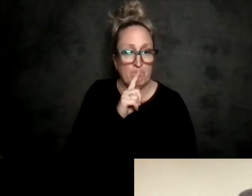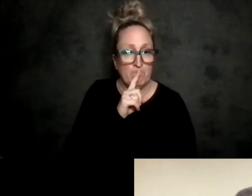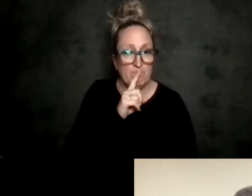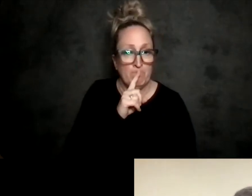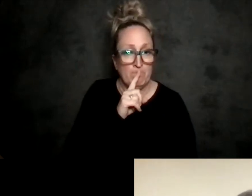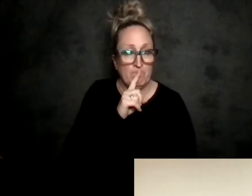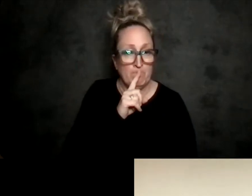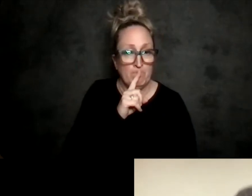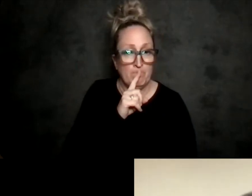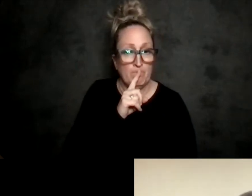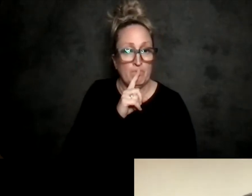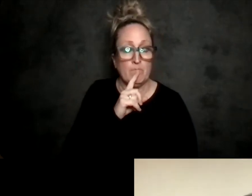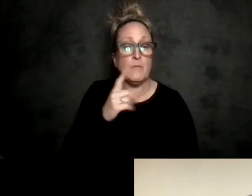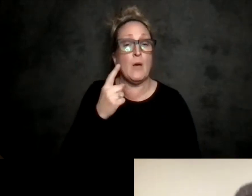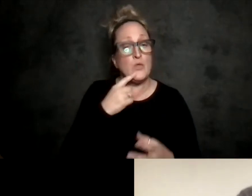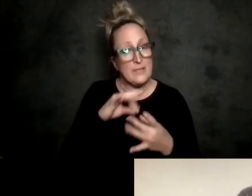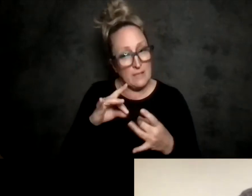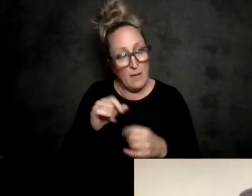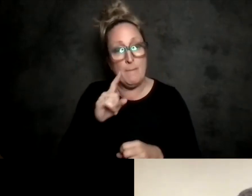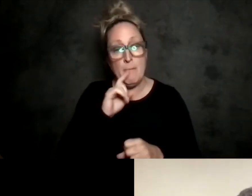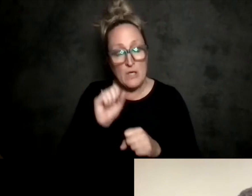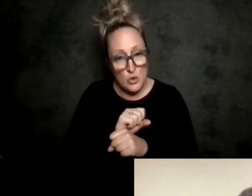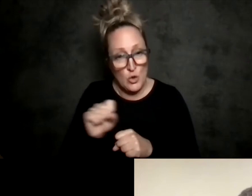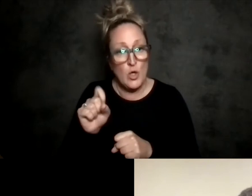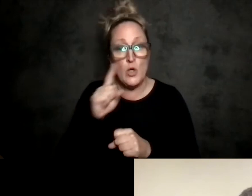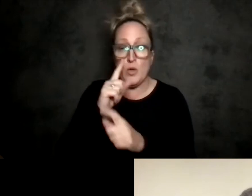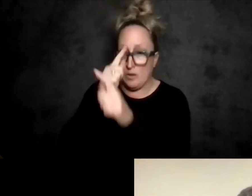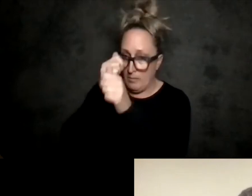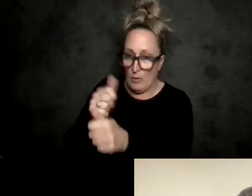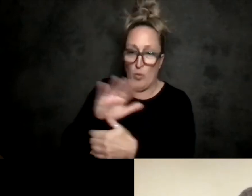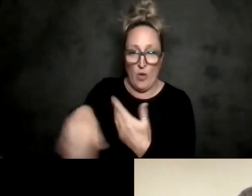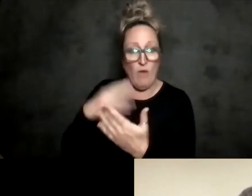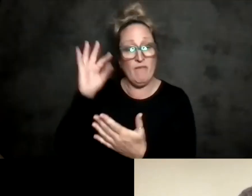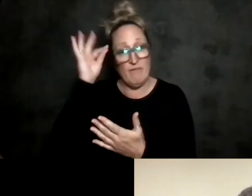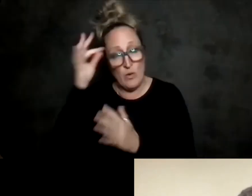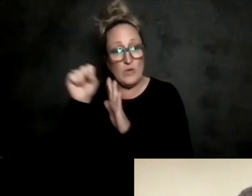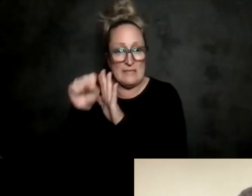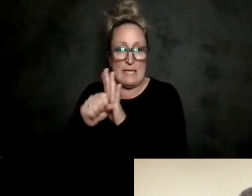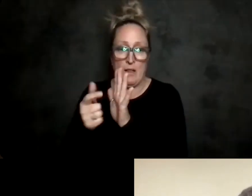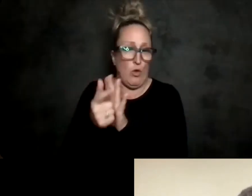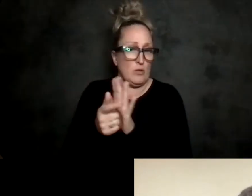there's, just I would say just make sure you are compliant with all federal and state laws.